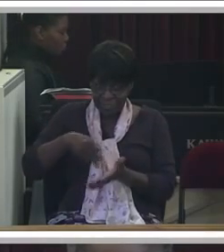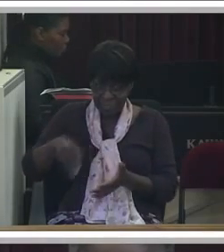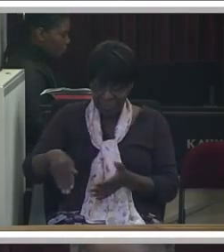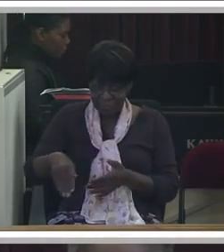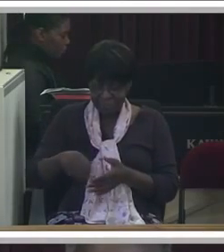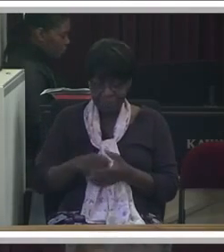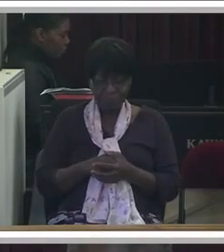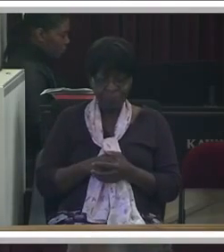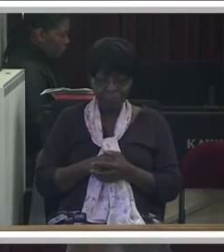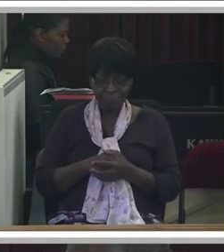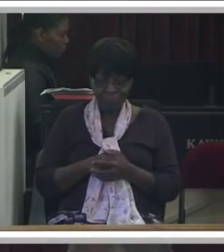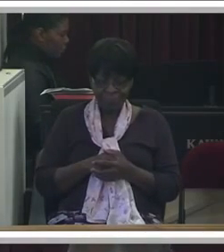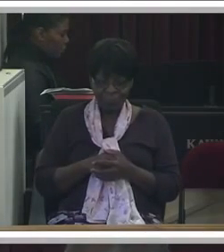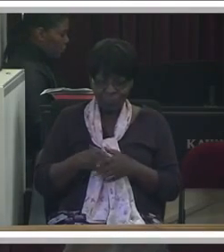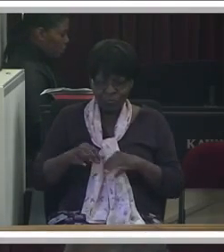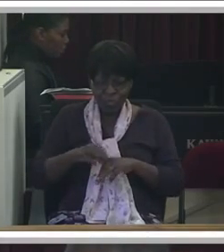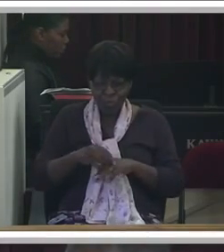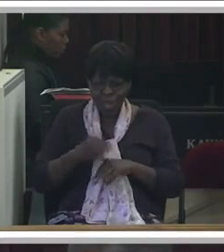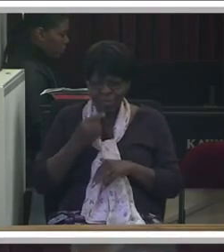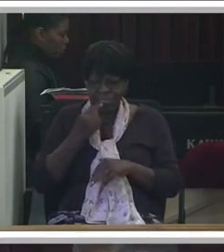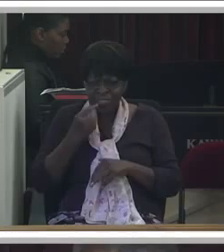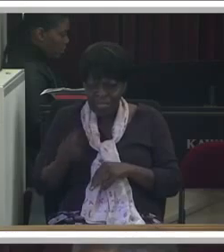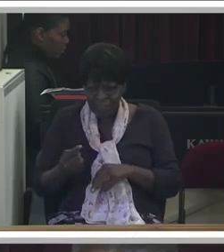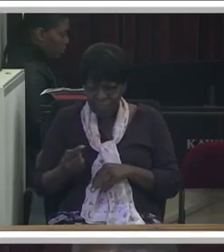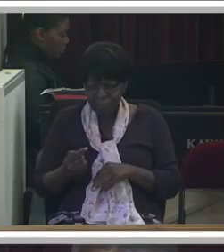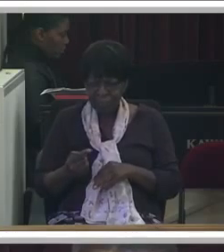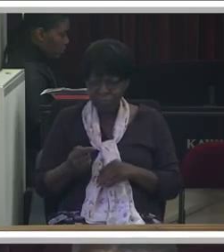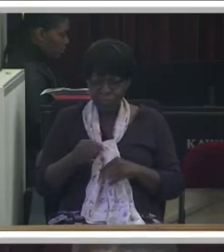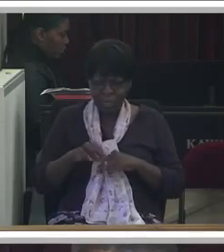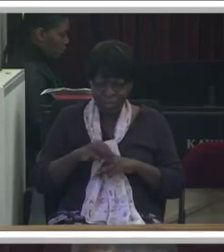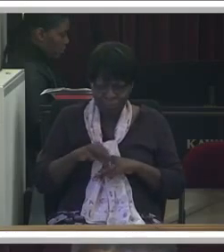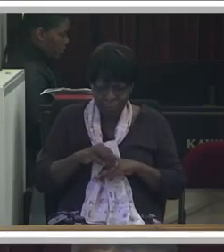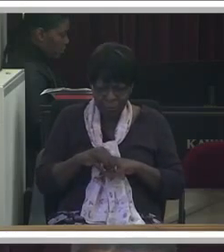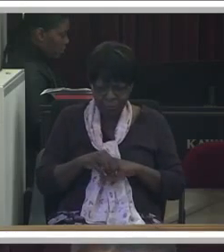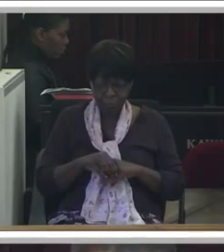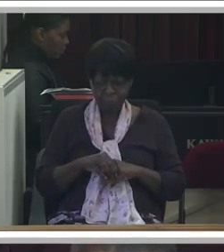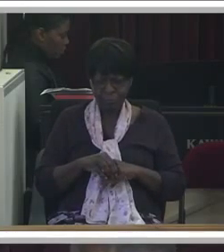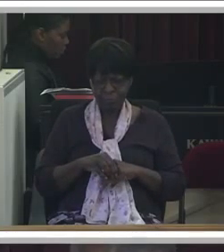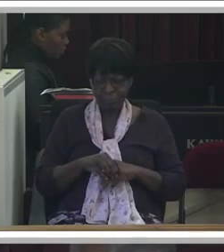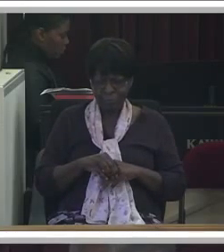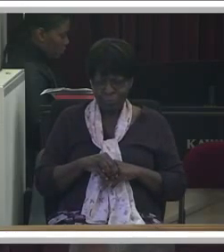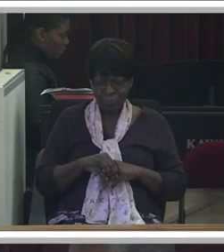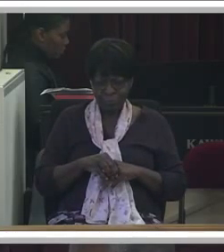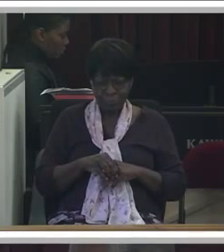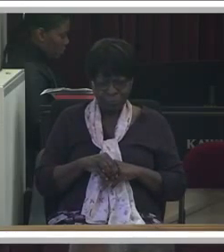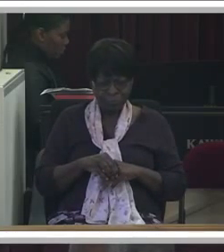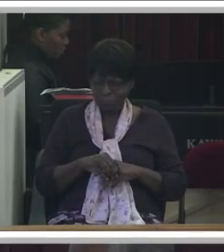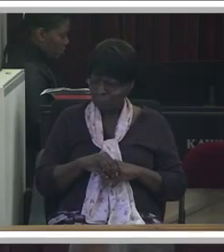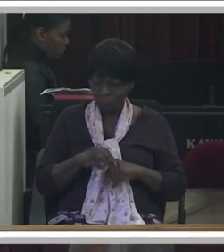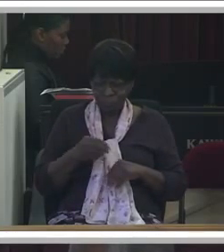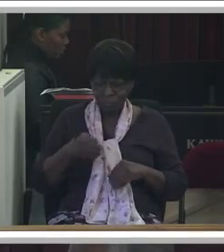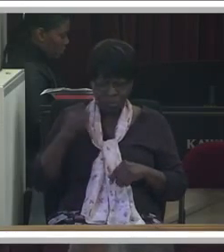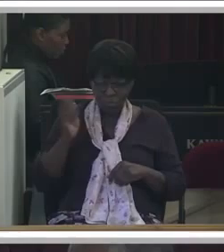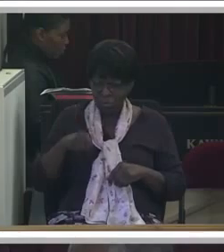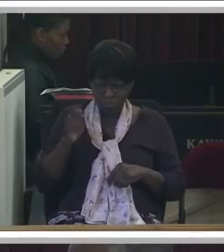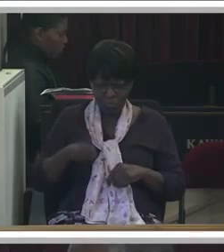and she said to him you're not going to be the child. He said I'm going to do it. She said I